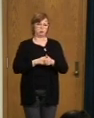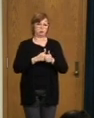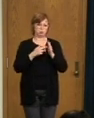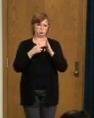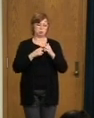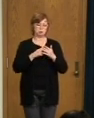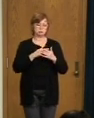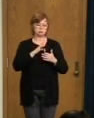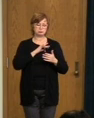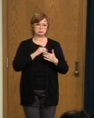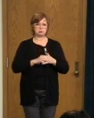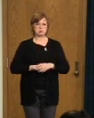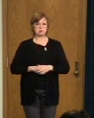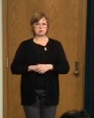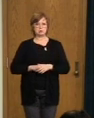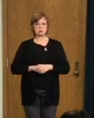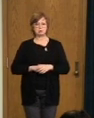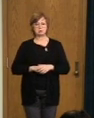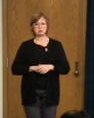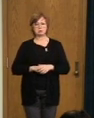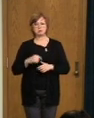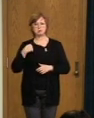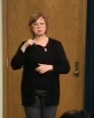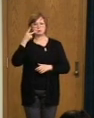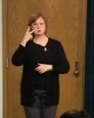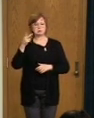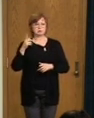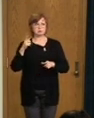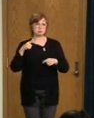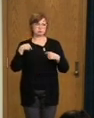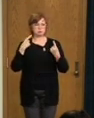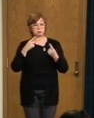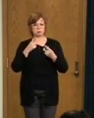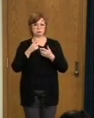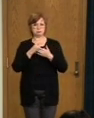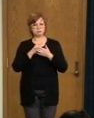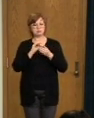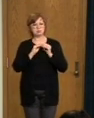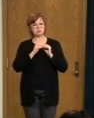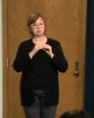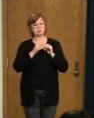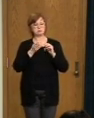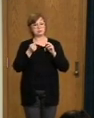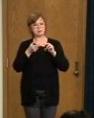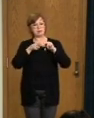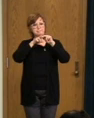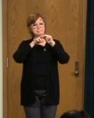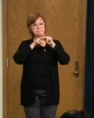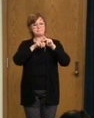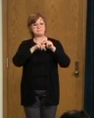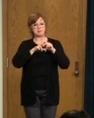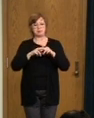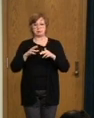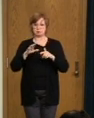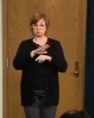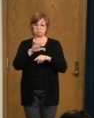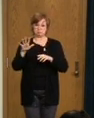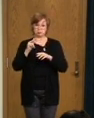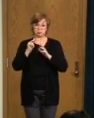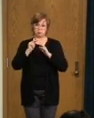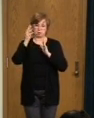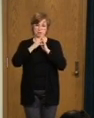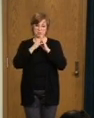increase over the course of the last number of weeks or a couple of months now, but many other areas in North America have as well, and around the